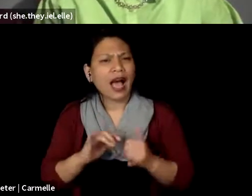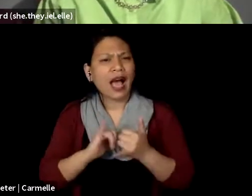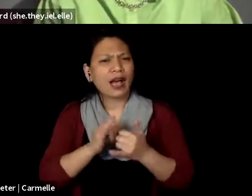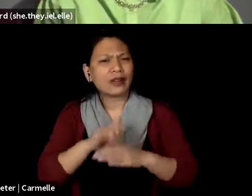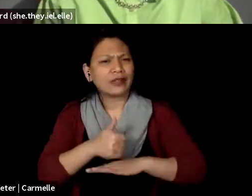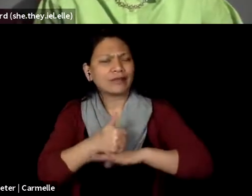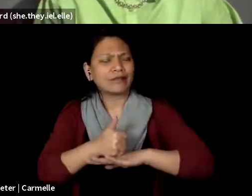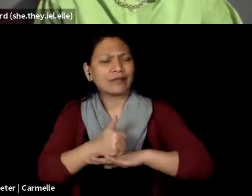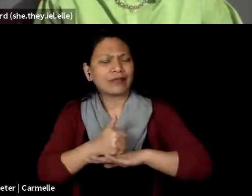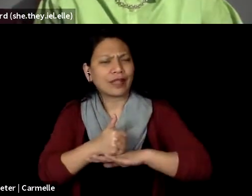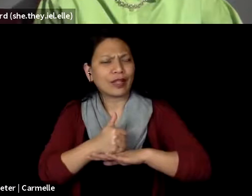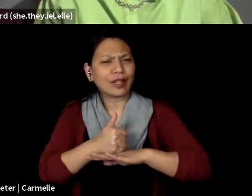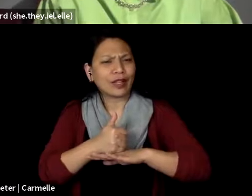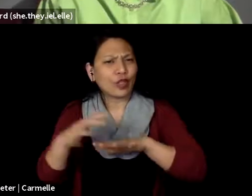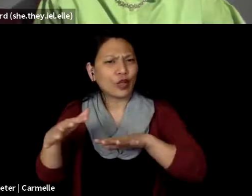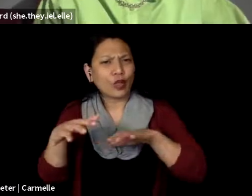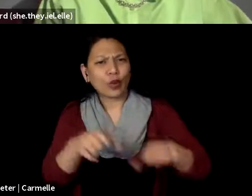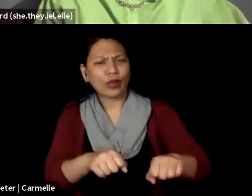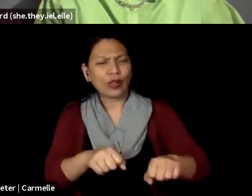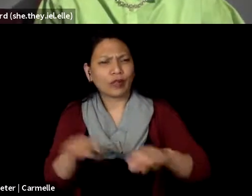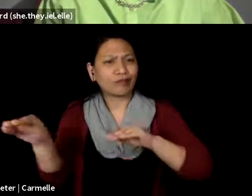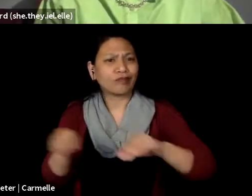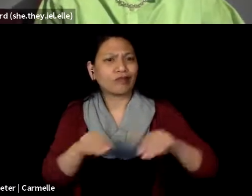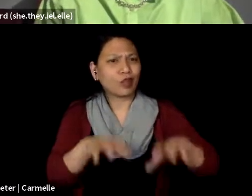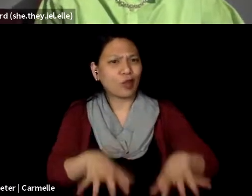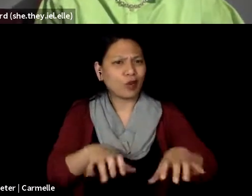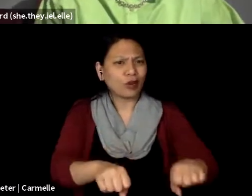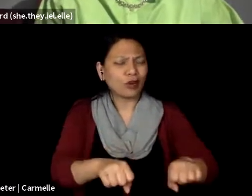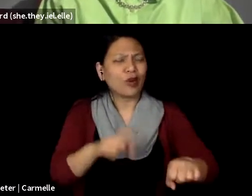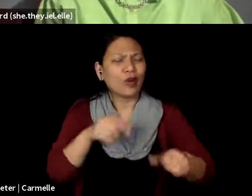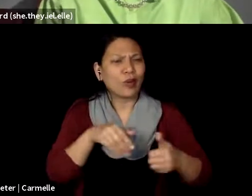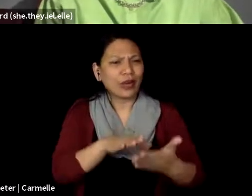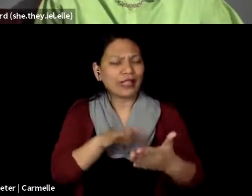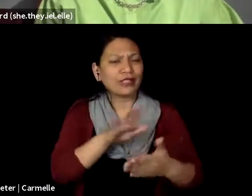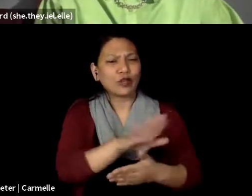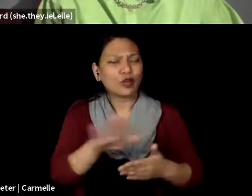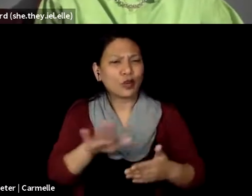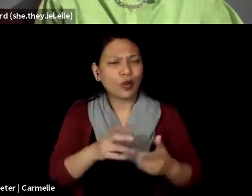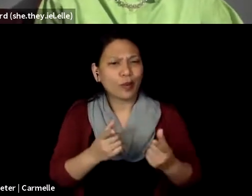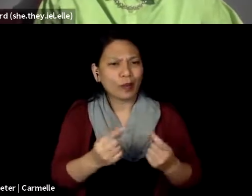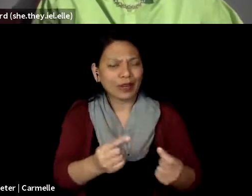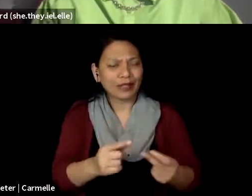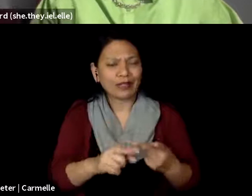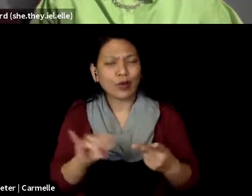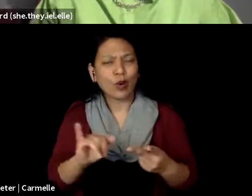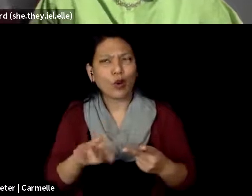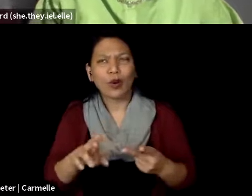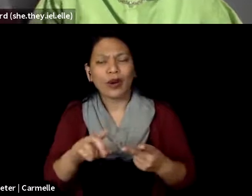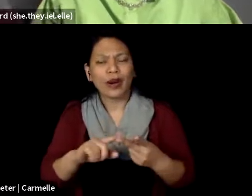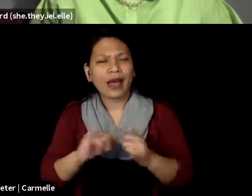decolonial ways in your own practices and or in your own accessibility consideration when creating? So